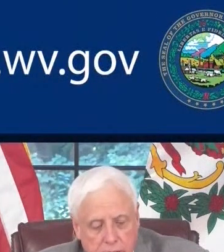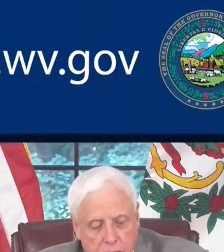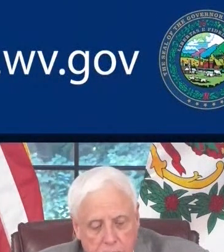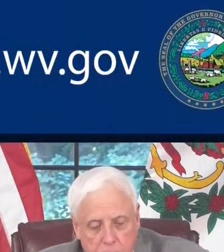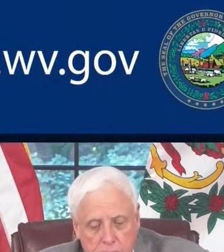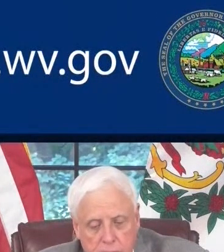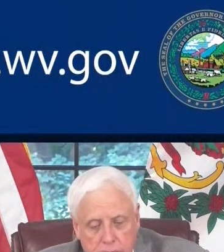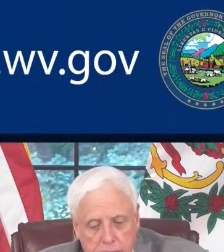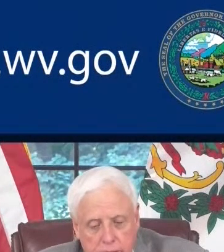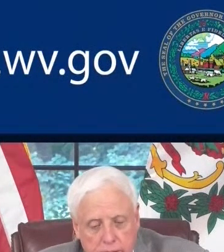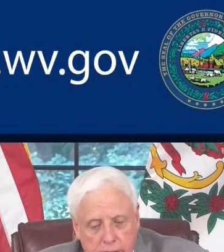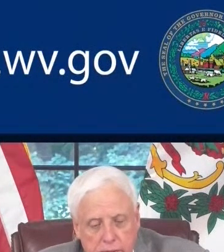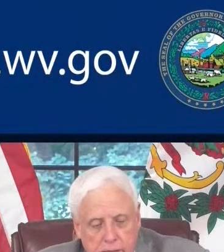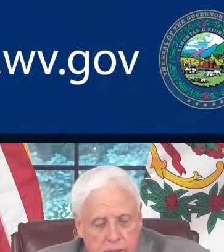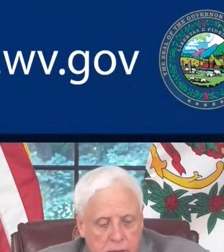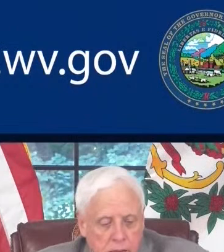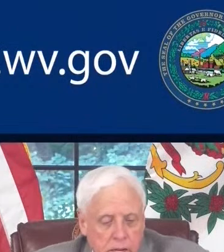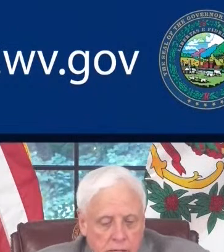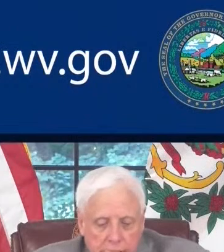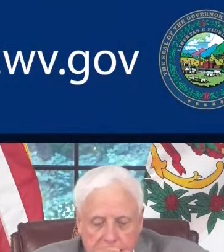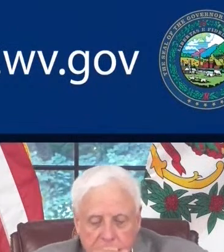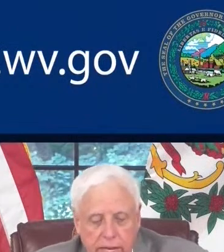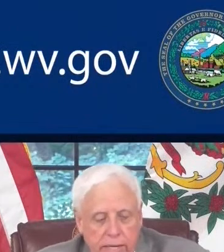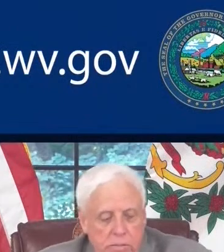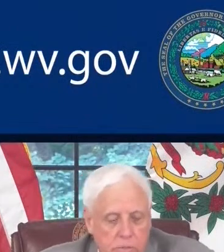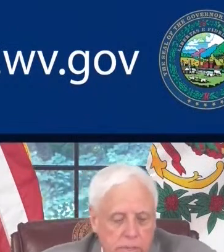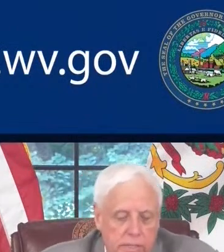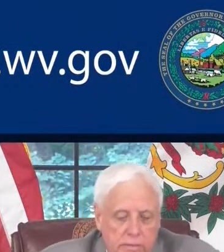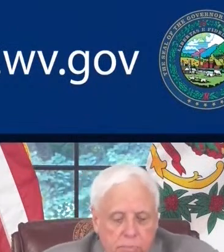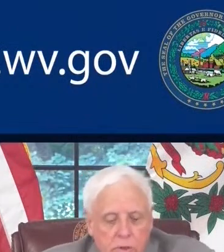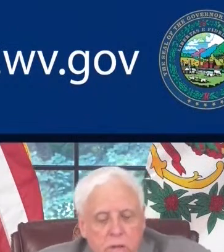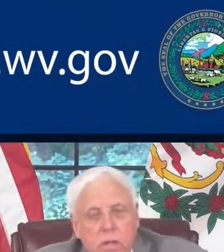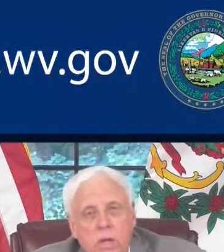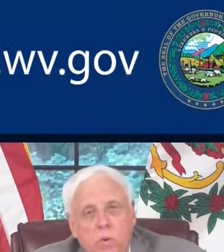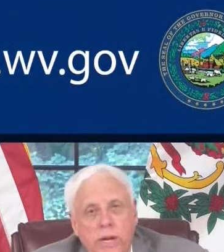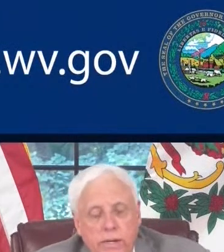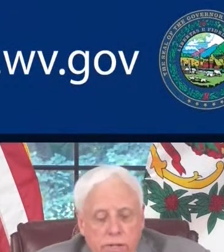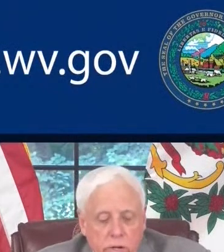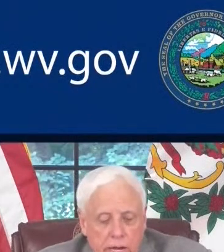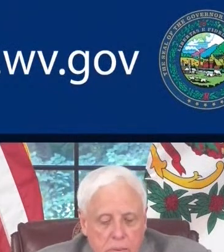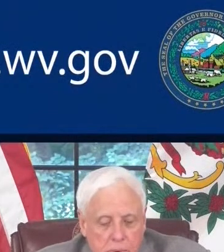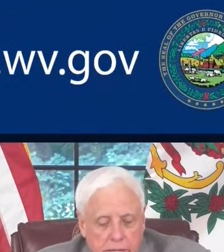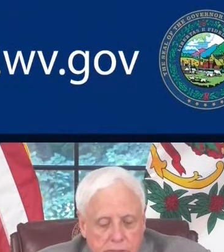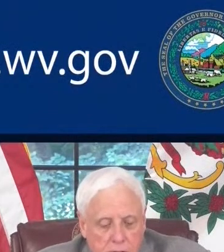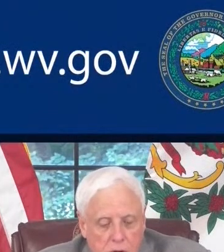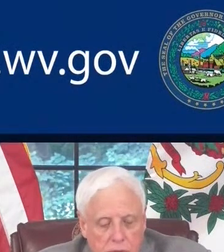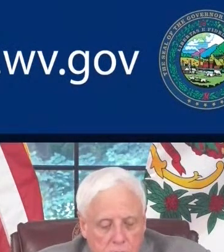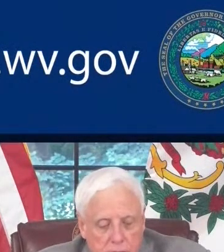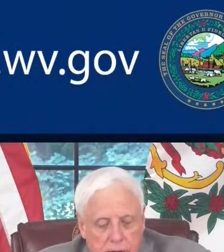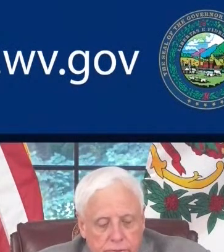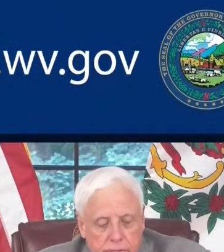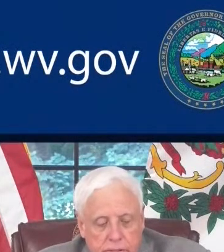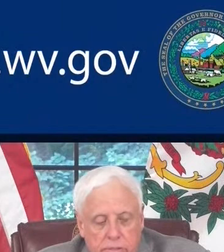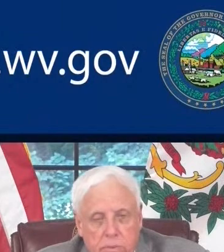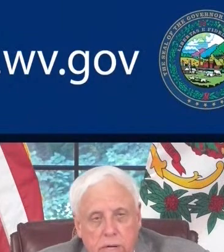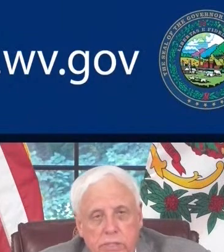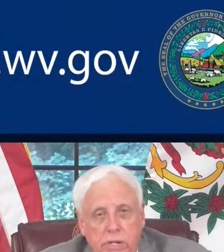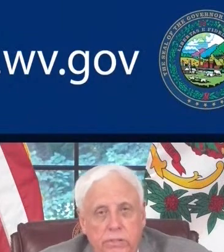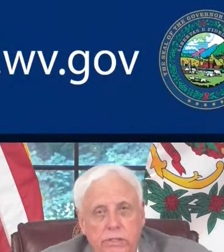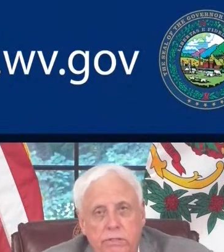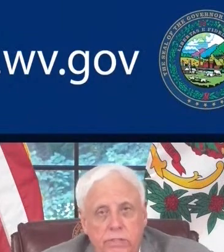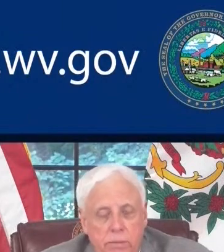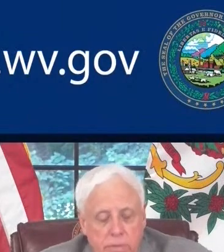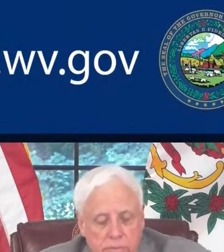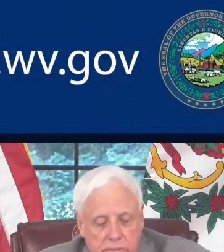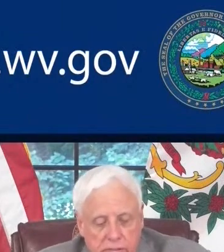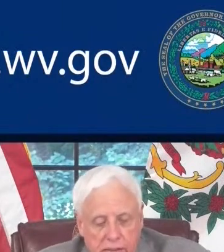great, and we appreciate it, and take advantage, please. We're down to 2 outbreaks in our long-term care facilities, but our